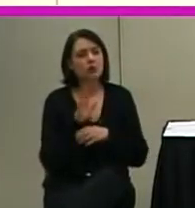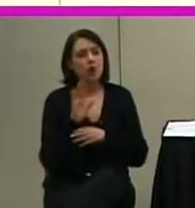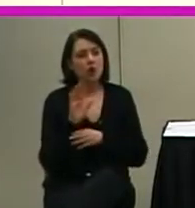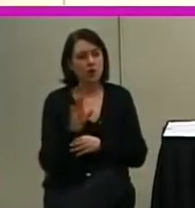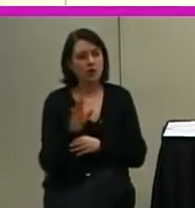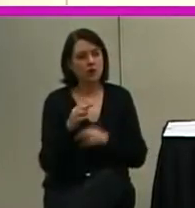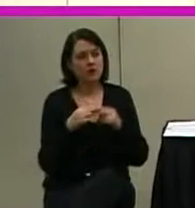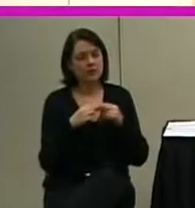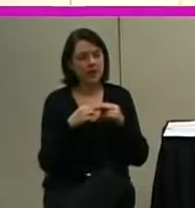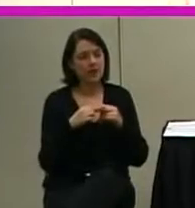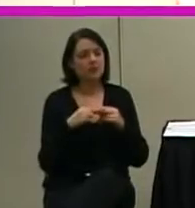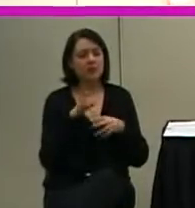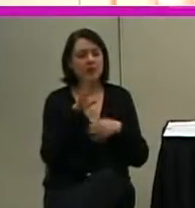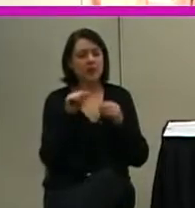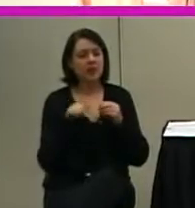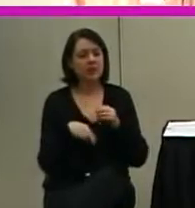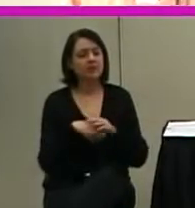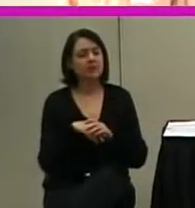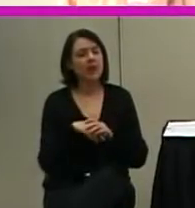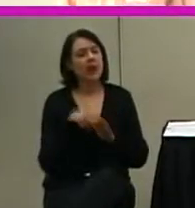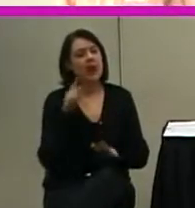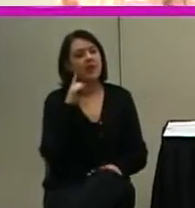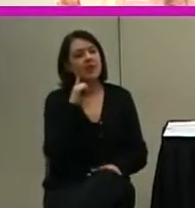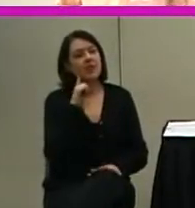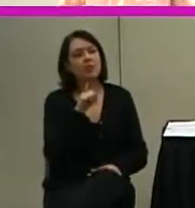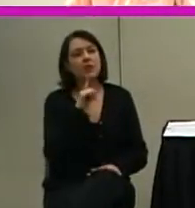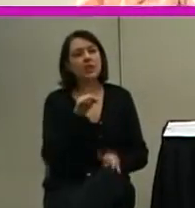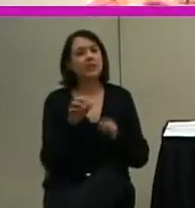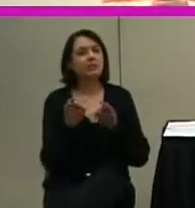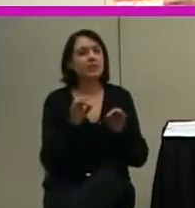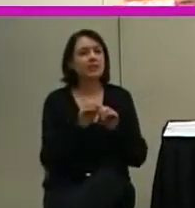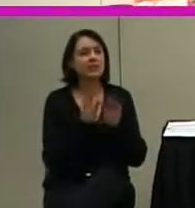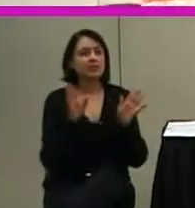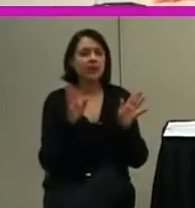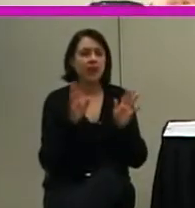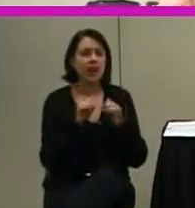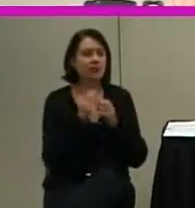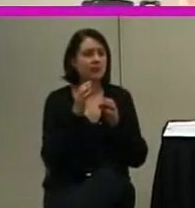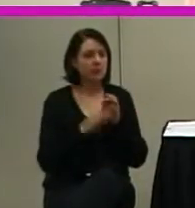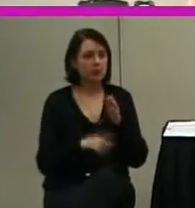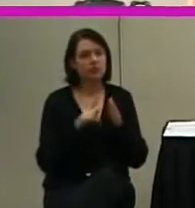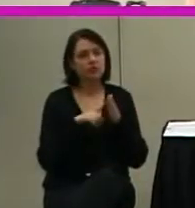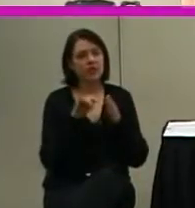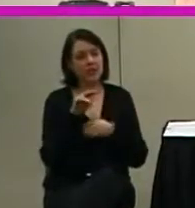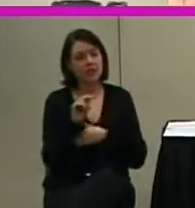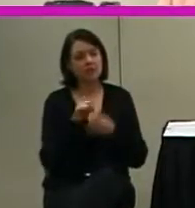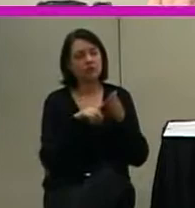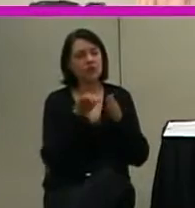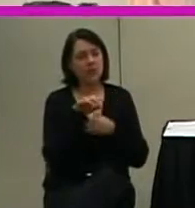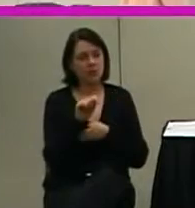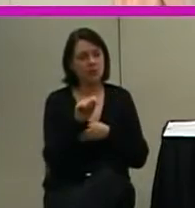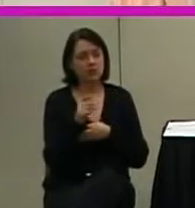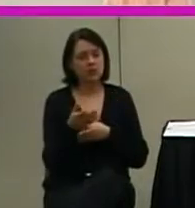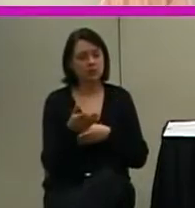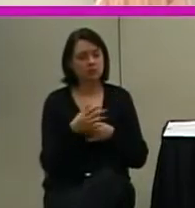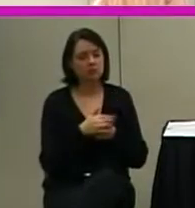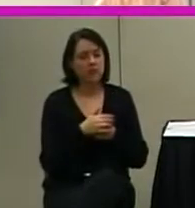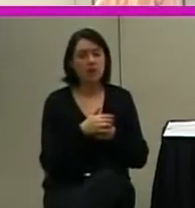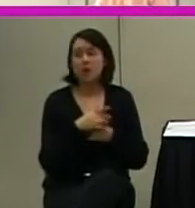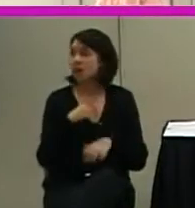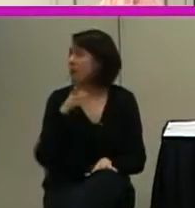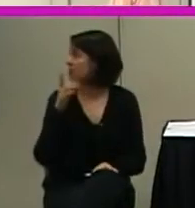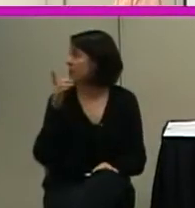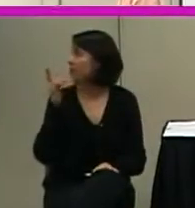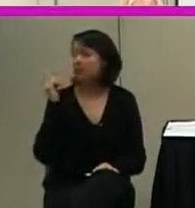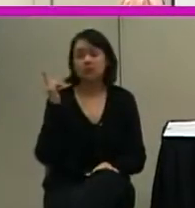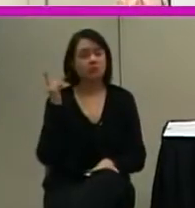set of slides to talk about this, because I think it gets across how simple check-in, check-out is. Here's the